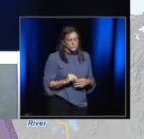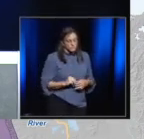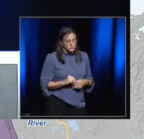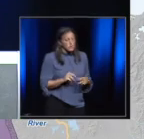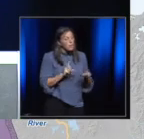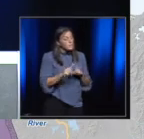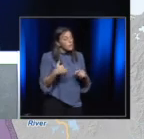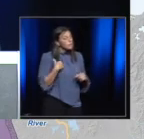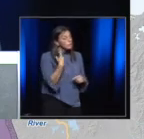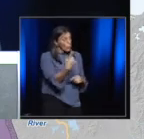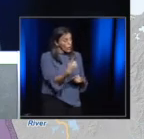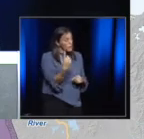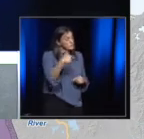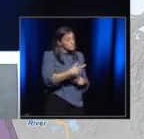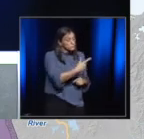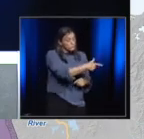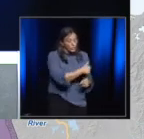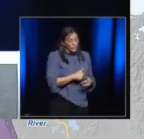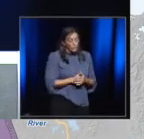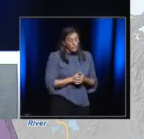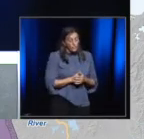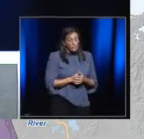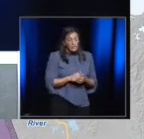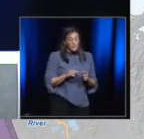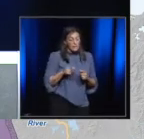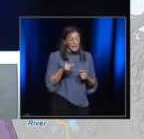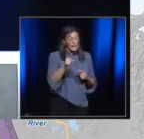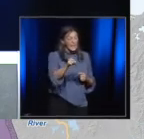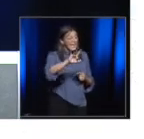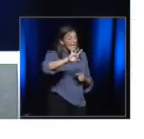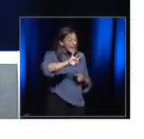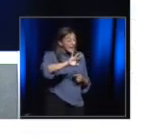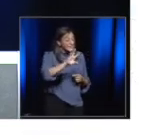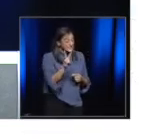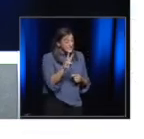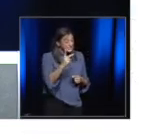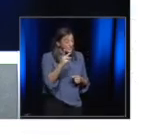one dolphin who ranged 86 kilometres, and